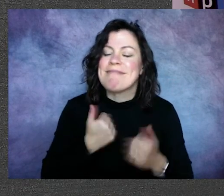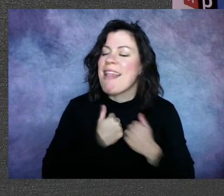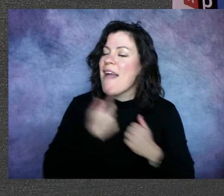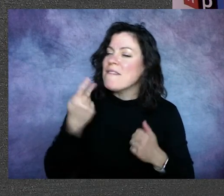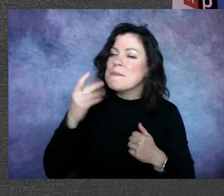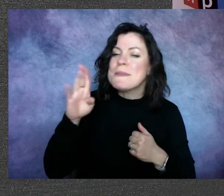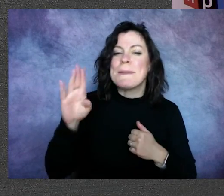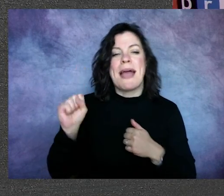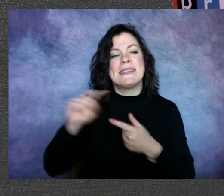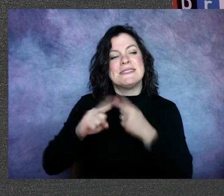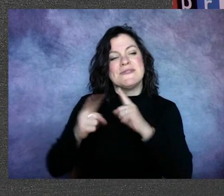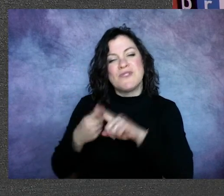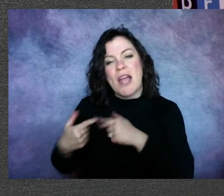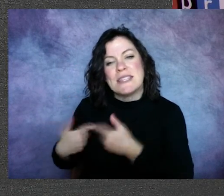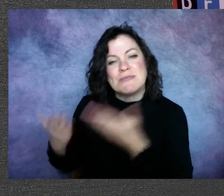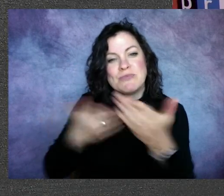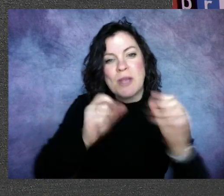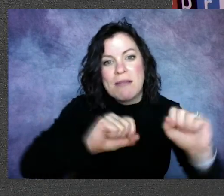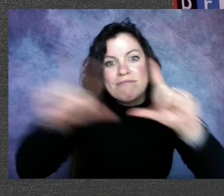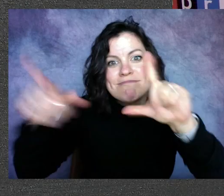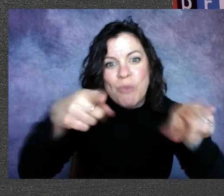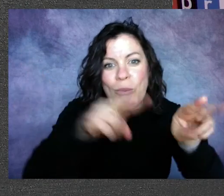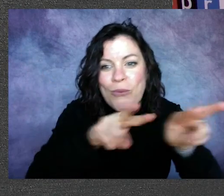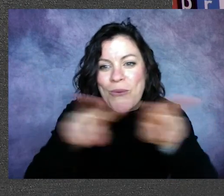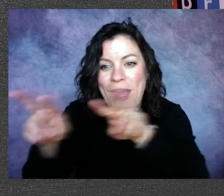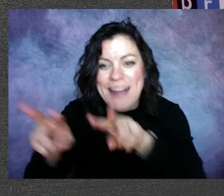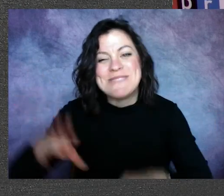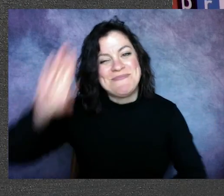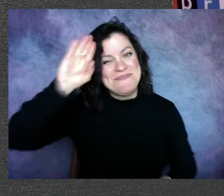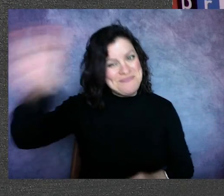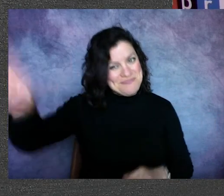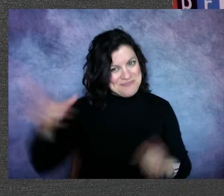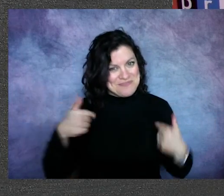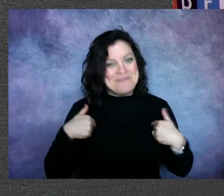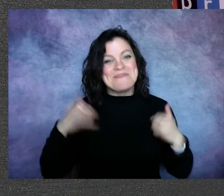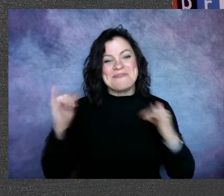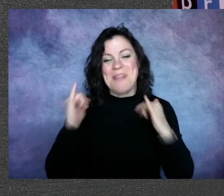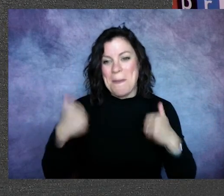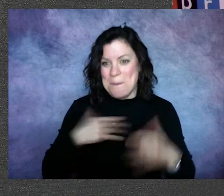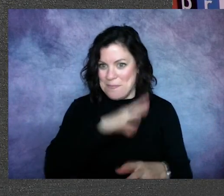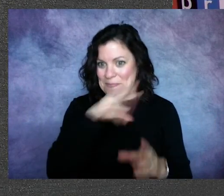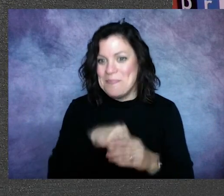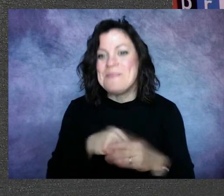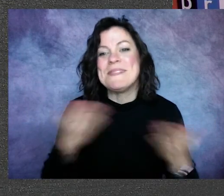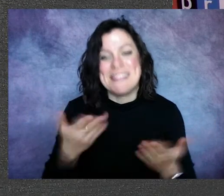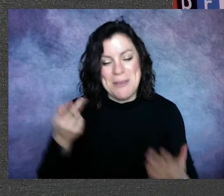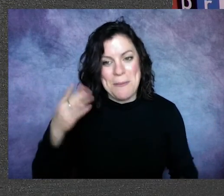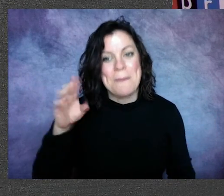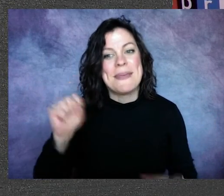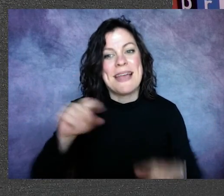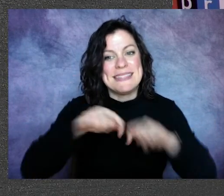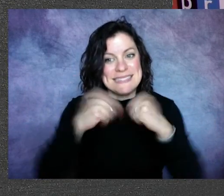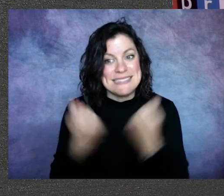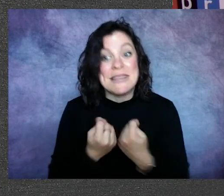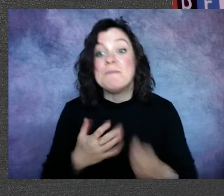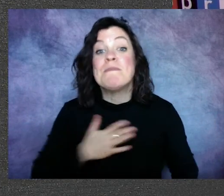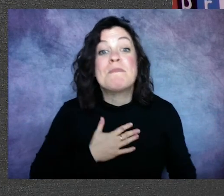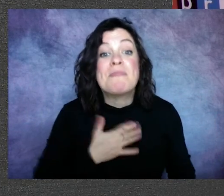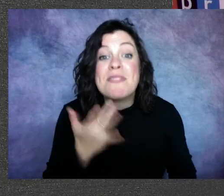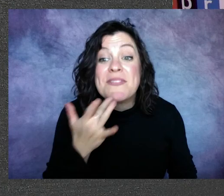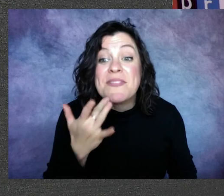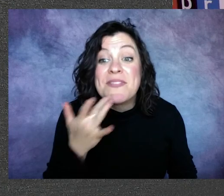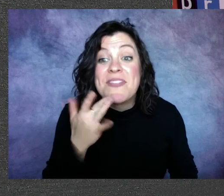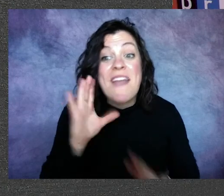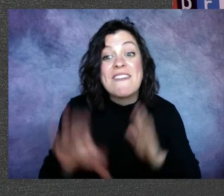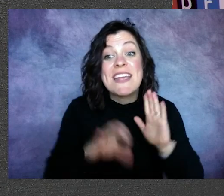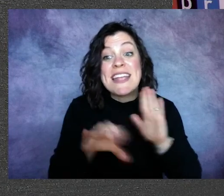to you. Hi, I'm Tracy. I'm part of the team here at WQLN PBS. My